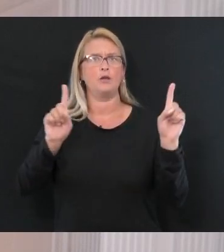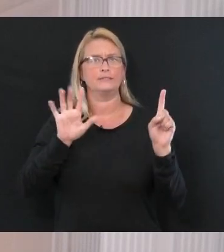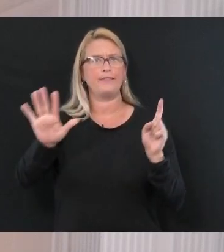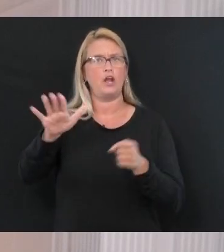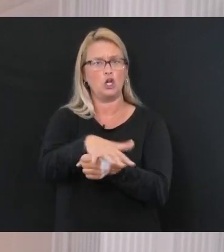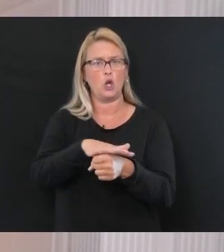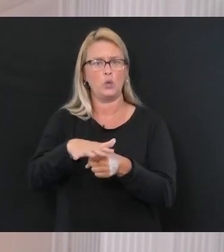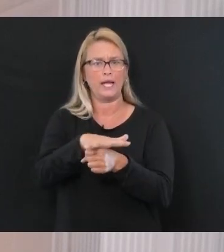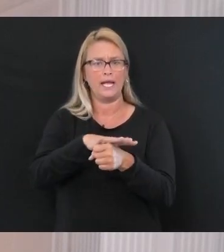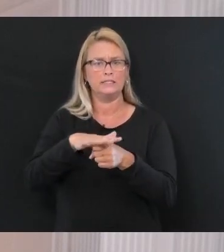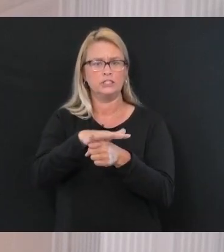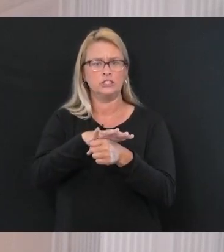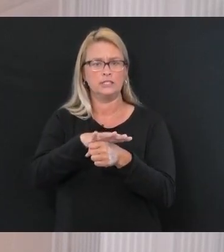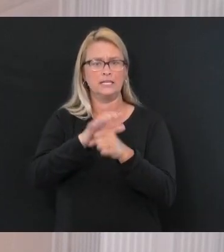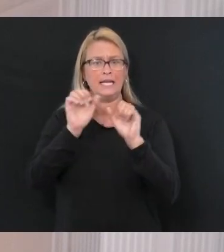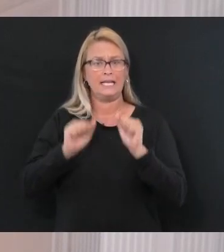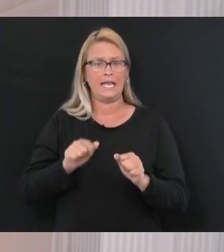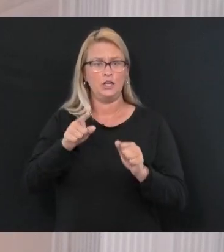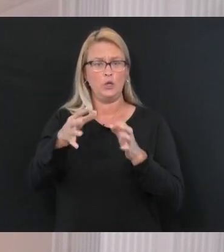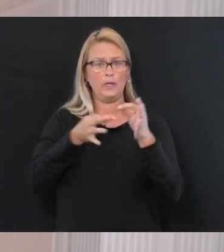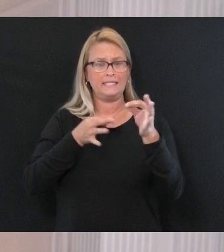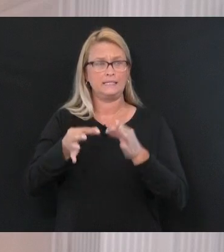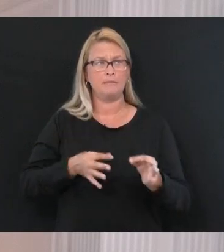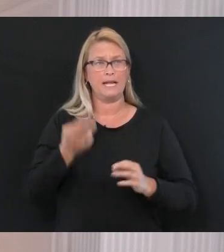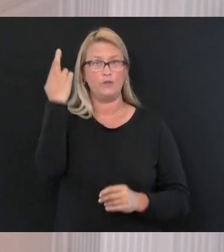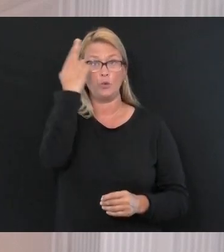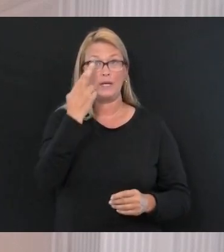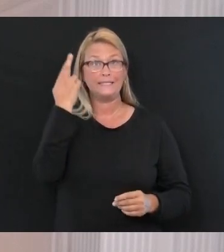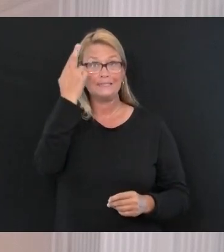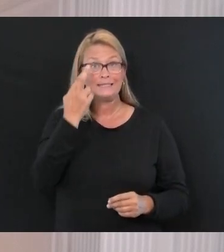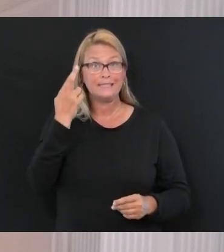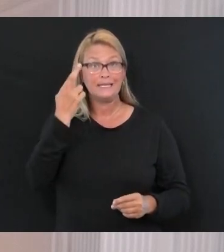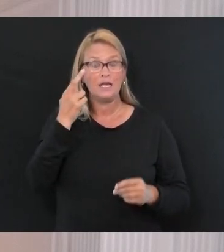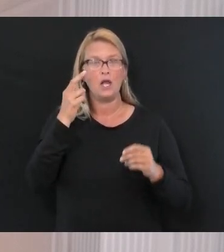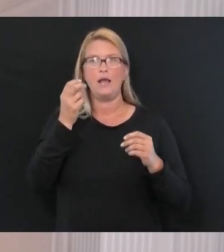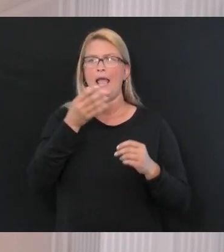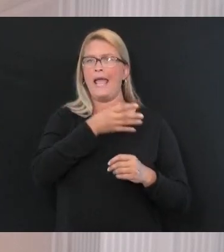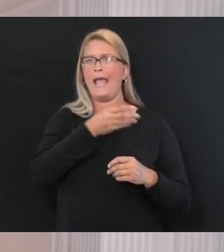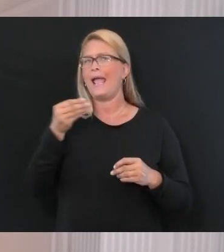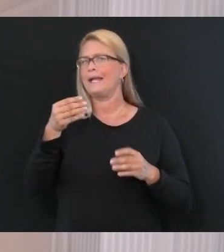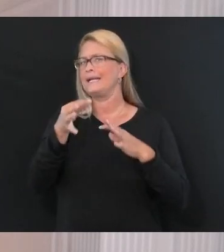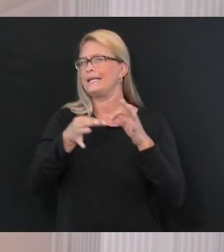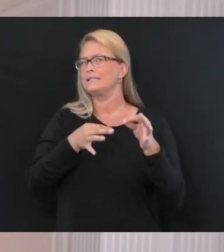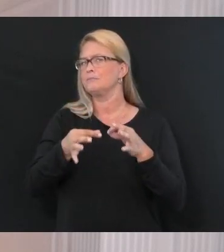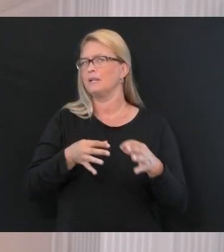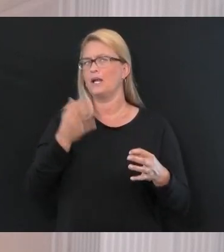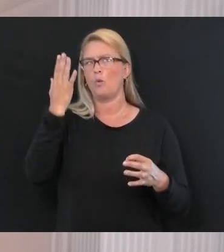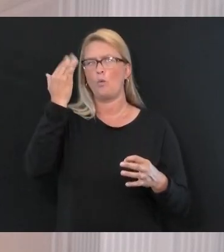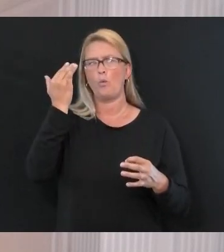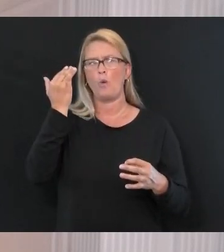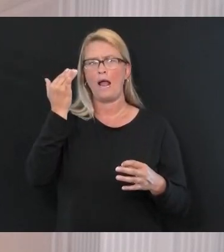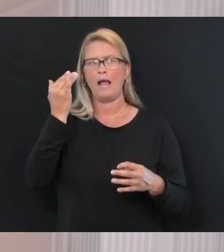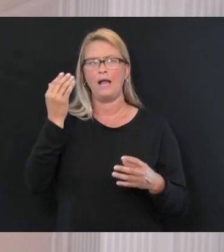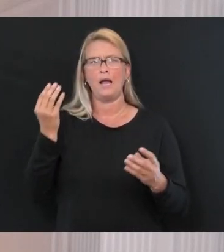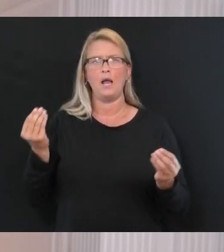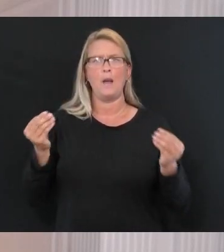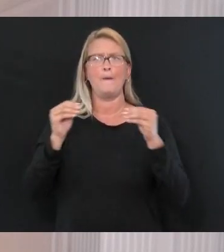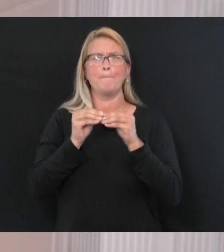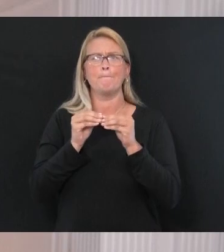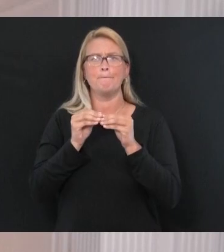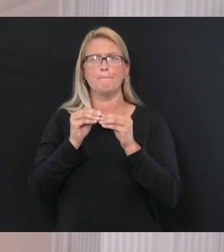So I was wondering if you could explain your reasoning for that. And also if someone could explain why there are maybe more outbreaks in churches than,